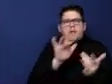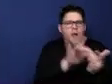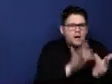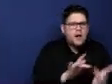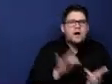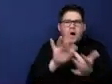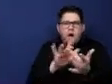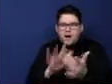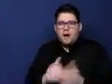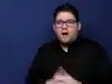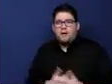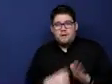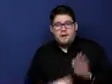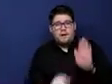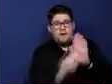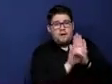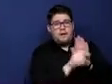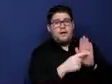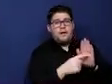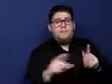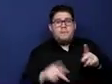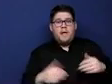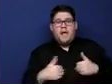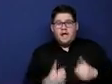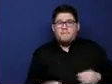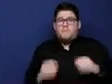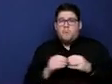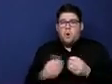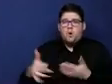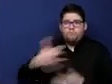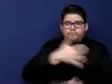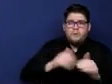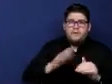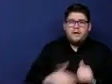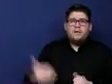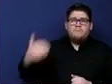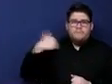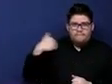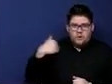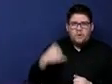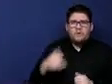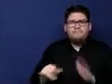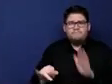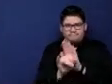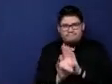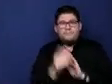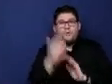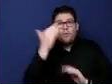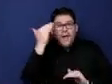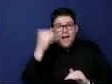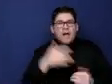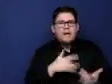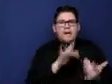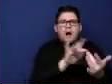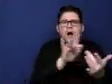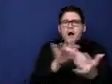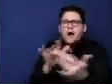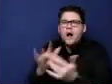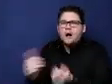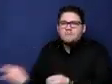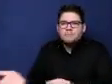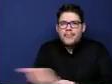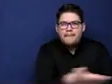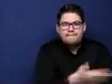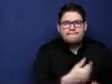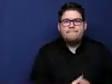more contacts now than they were having a few months ago. We are doing extra testing of people, and you've seen that in